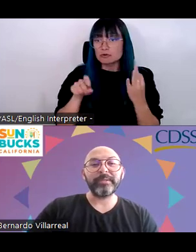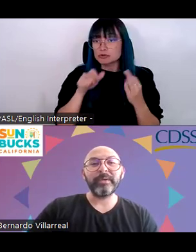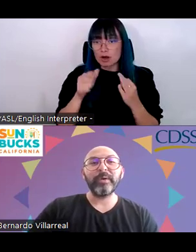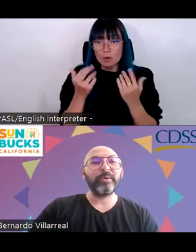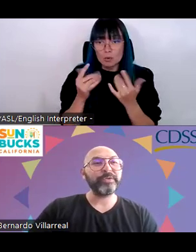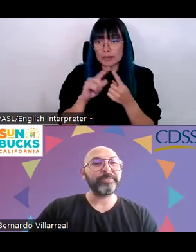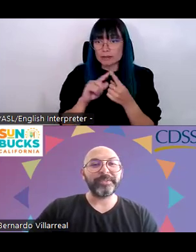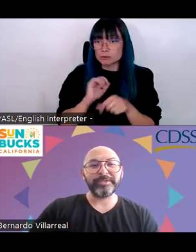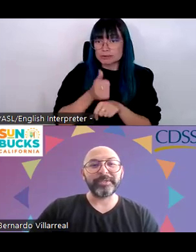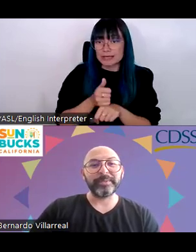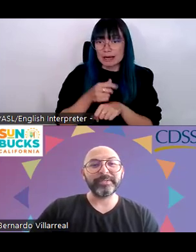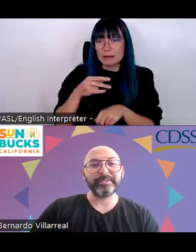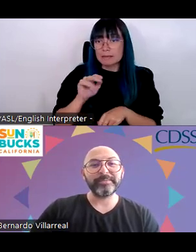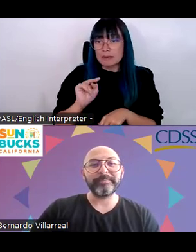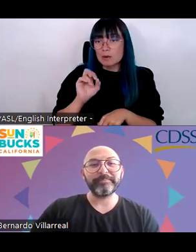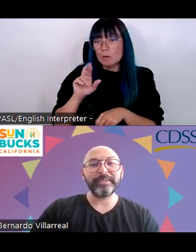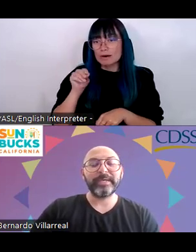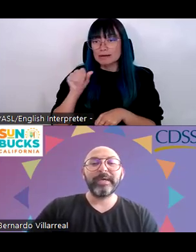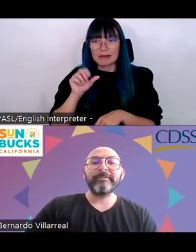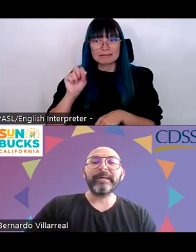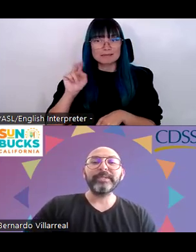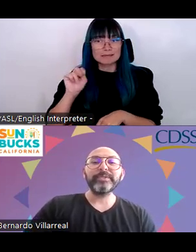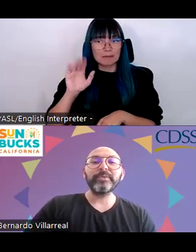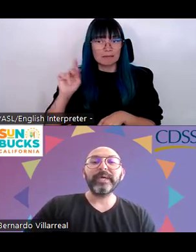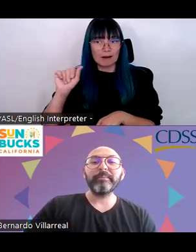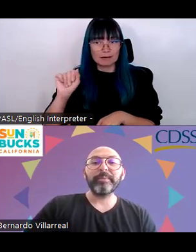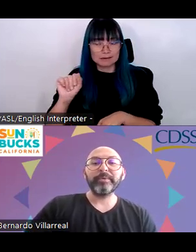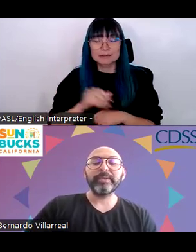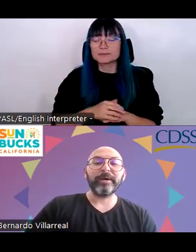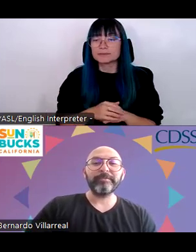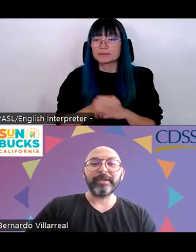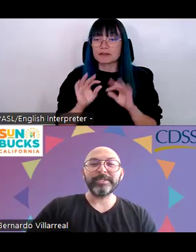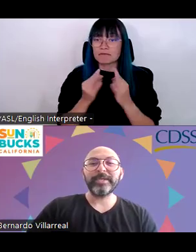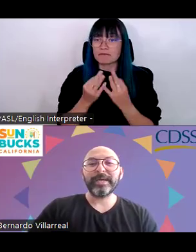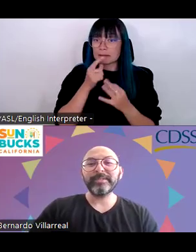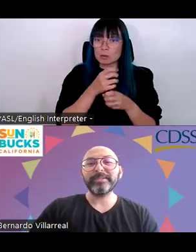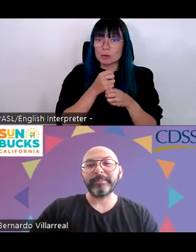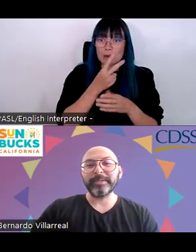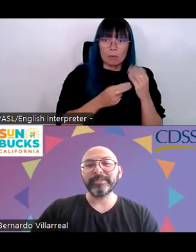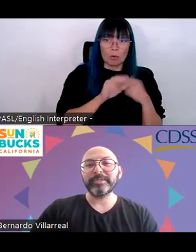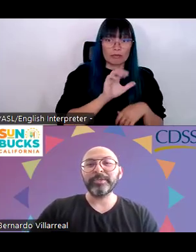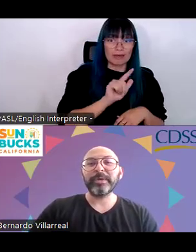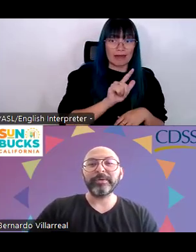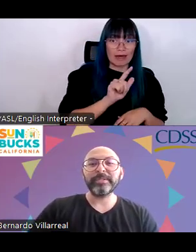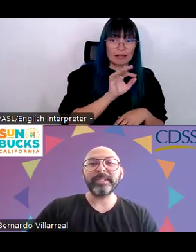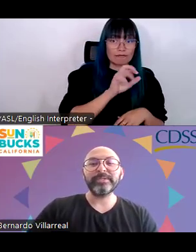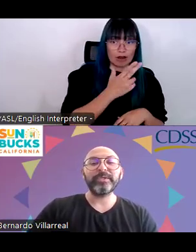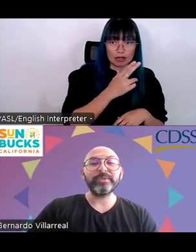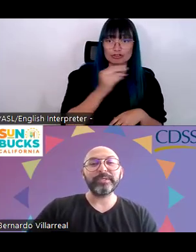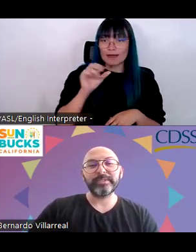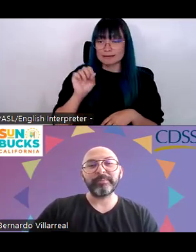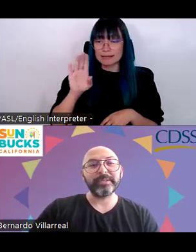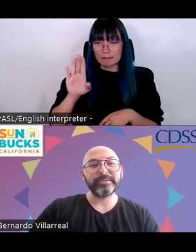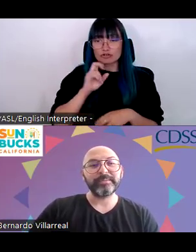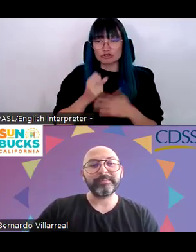to set up their PIN or spend their Sunbucks. Families who get both CalFresh and Sunbucks should